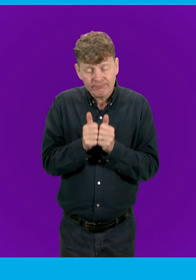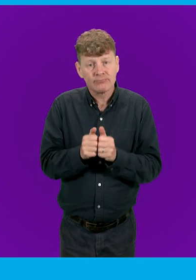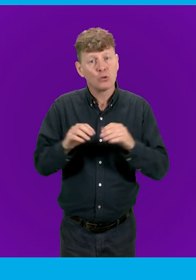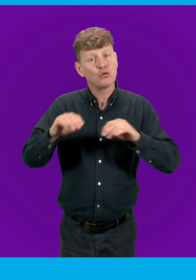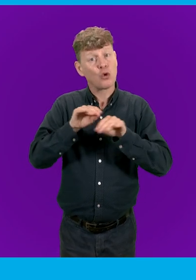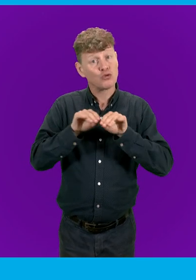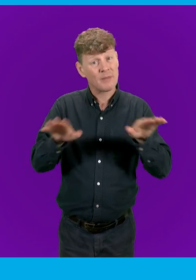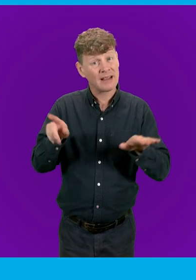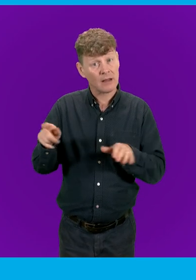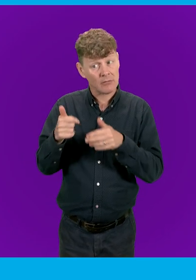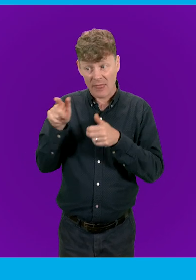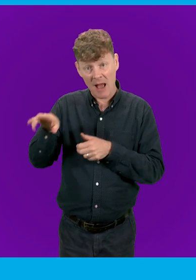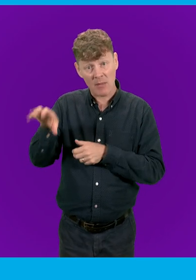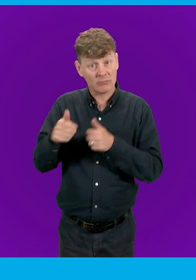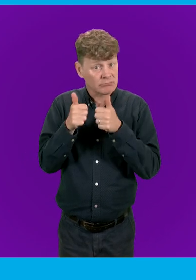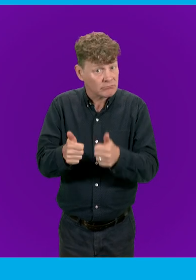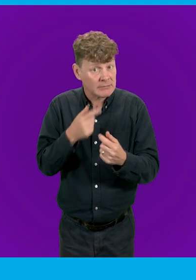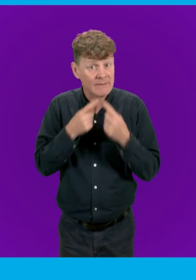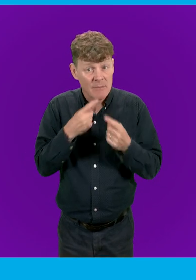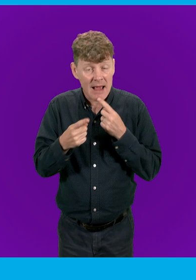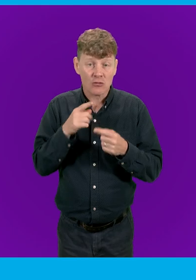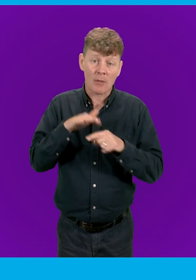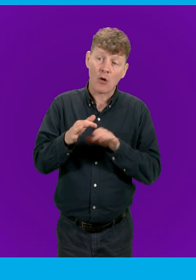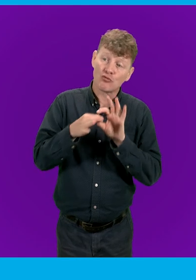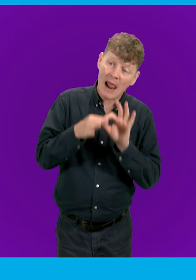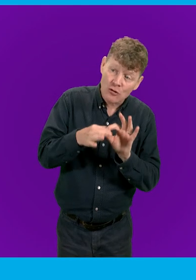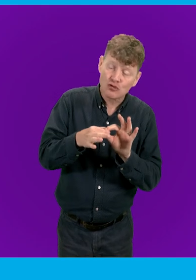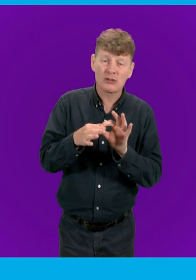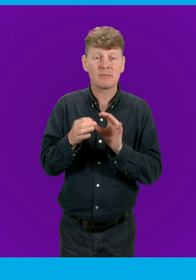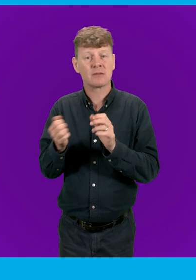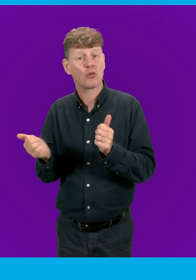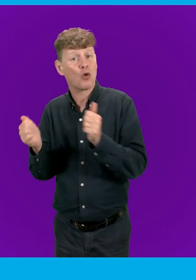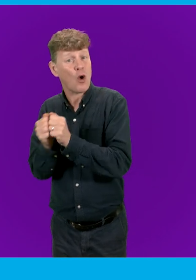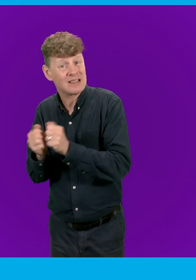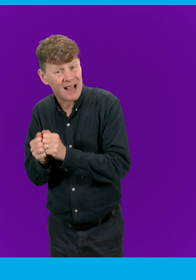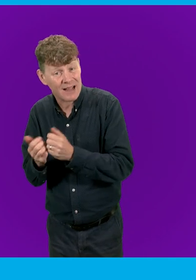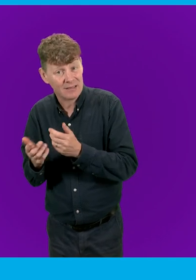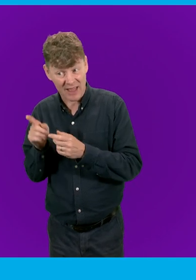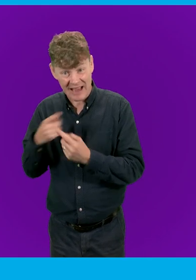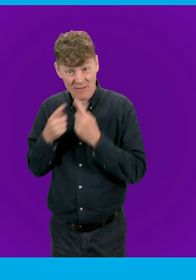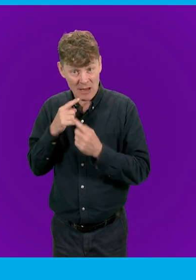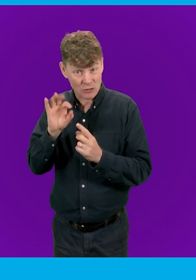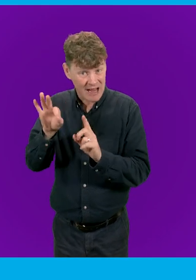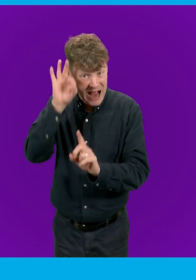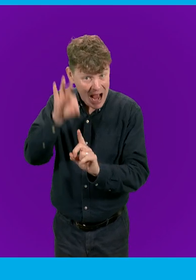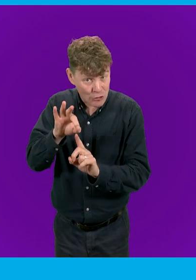place where you can find info on things like relationships and consent, and do you think the information is accurate?